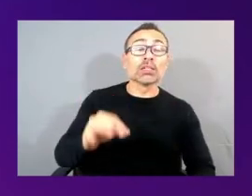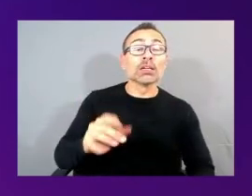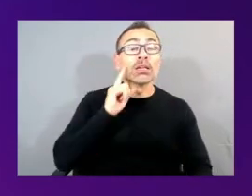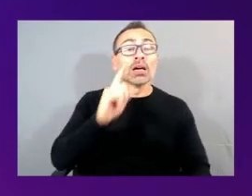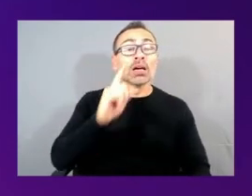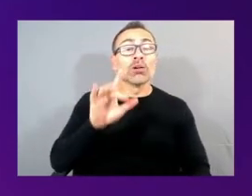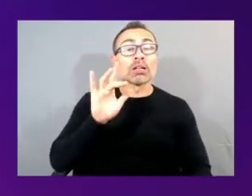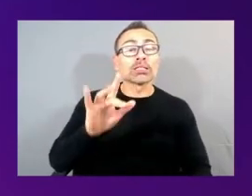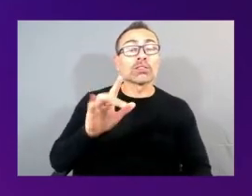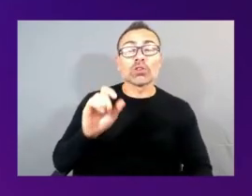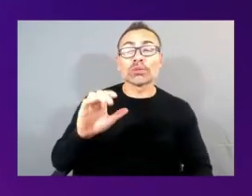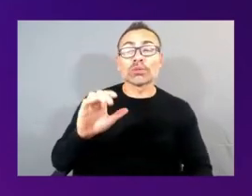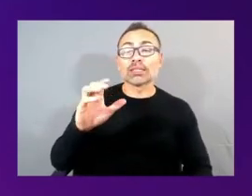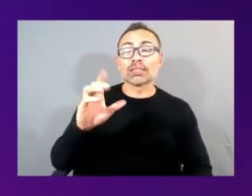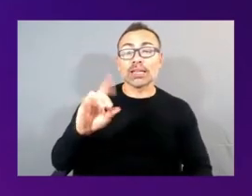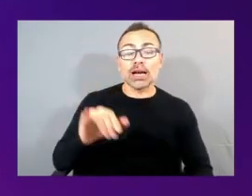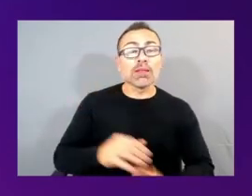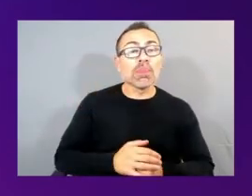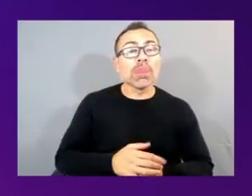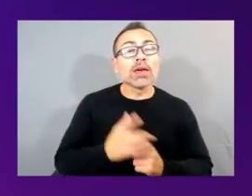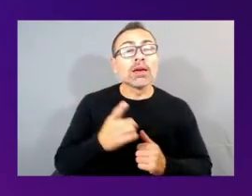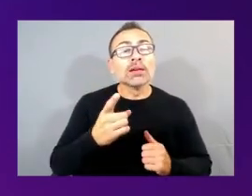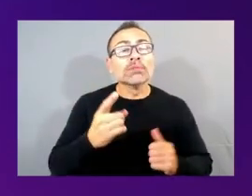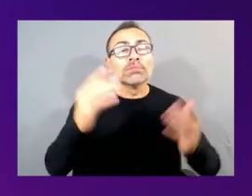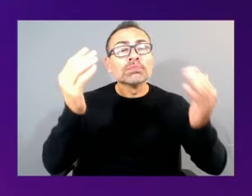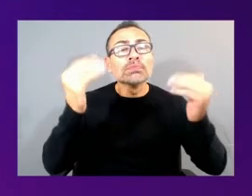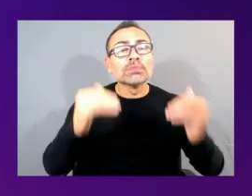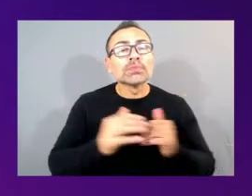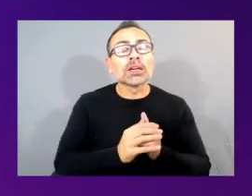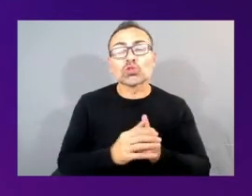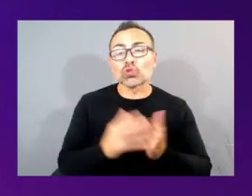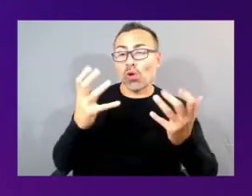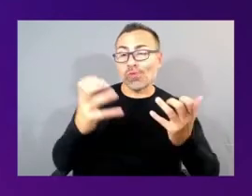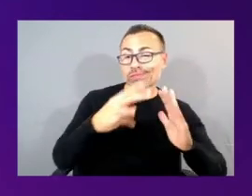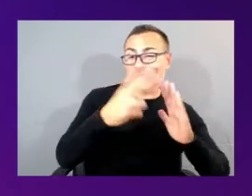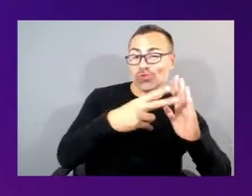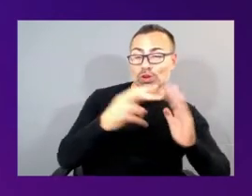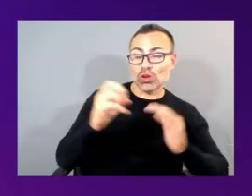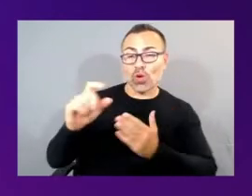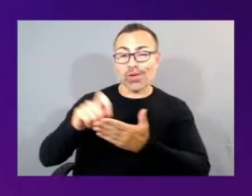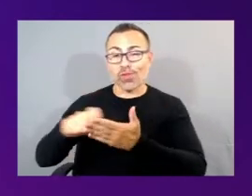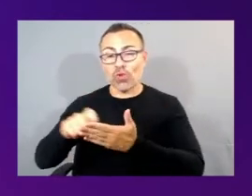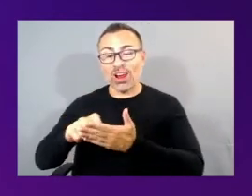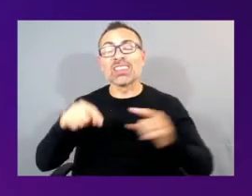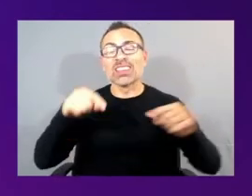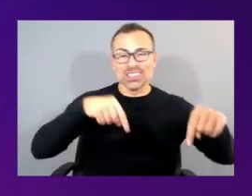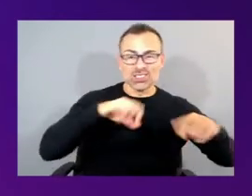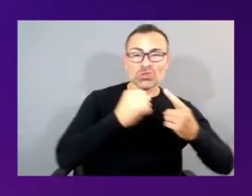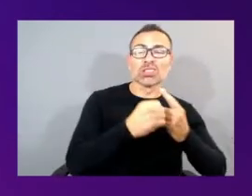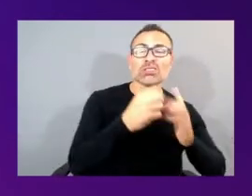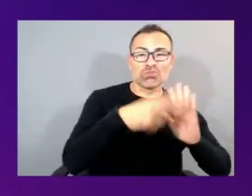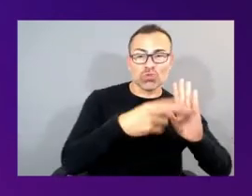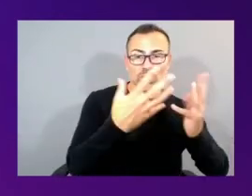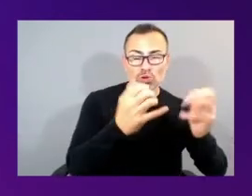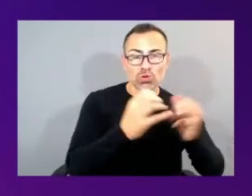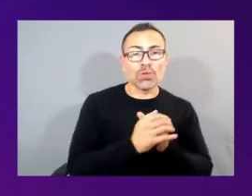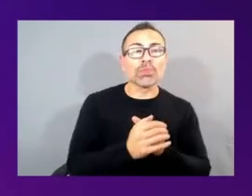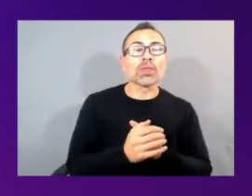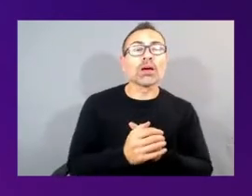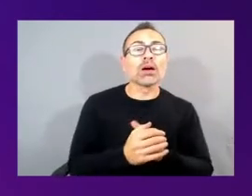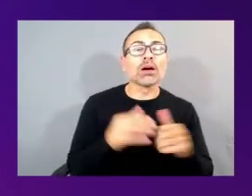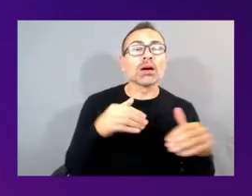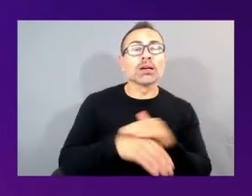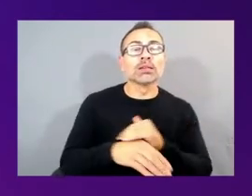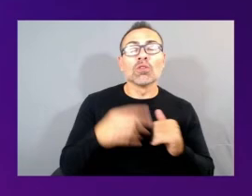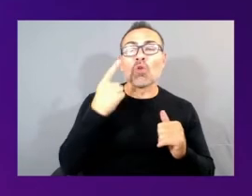step, decide whether I want to read or write from the device. In this case, I want to read. I enter an interval of 1 second